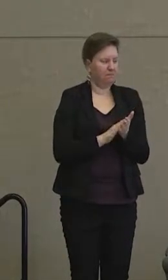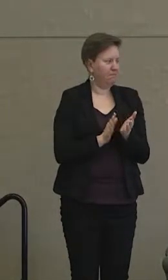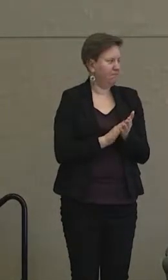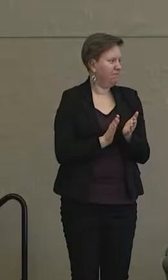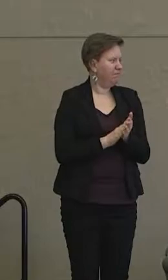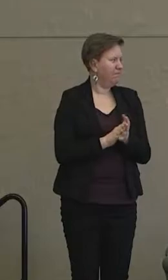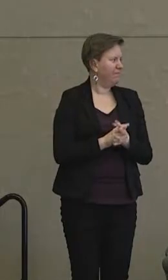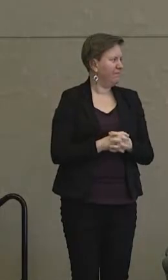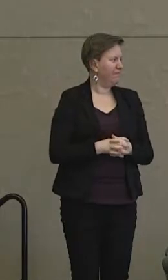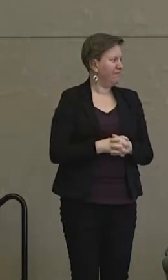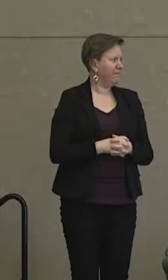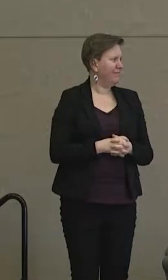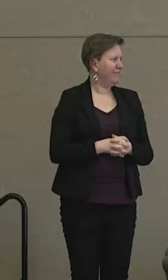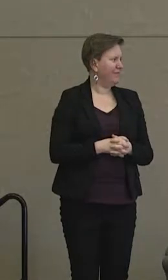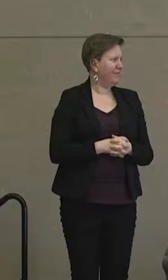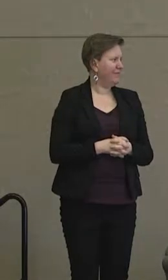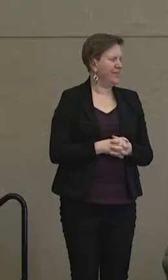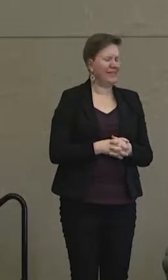Oops.